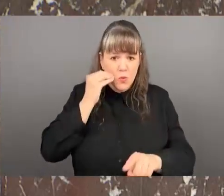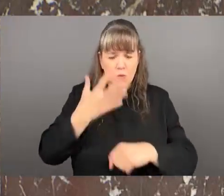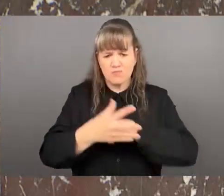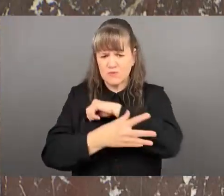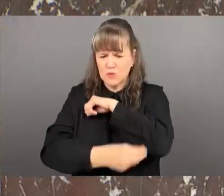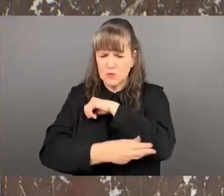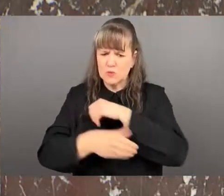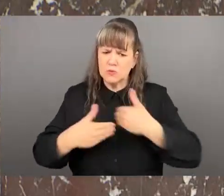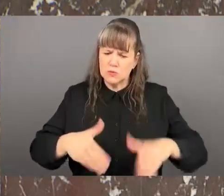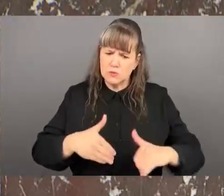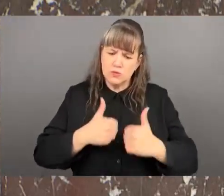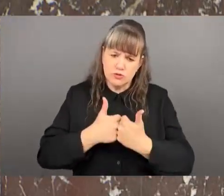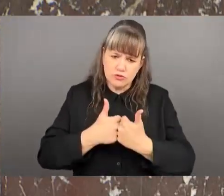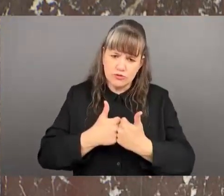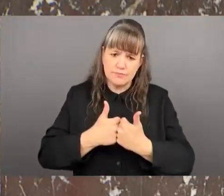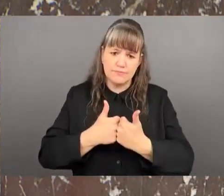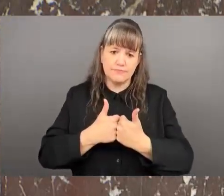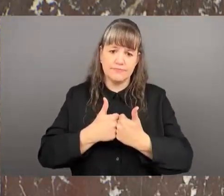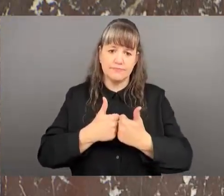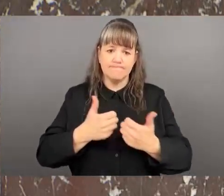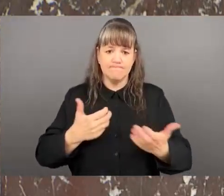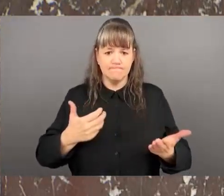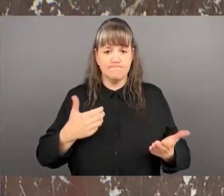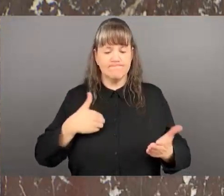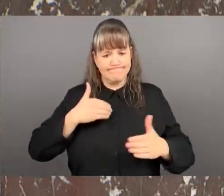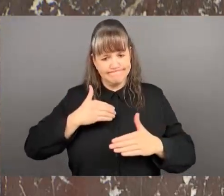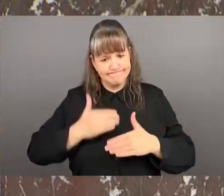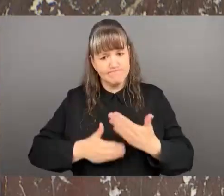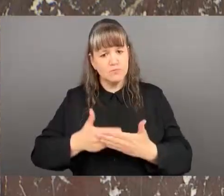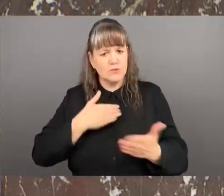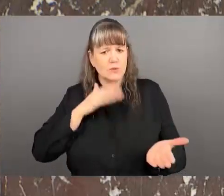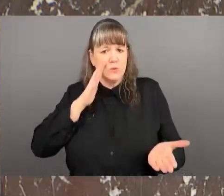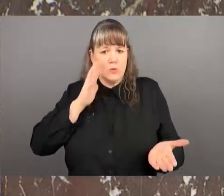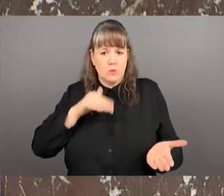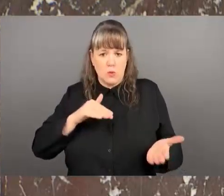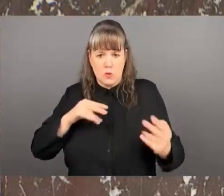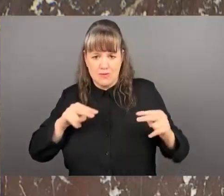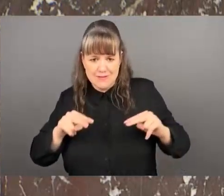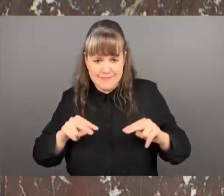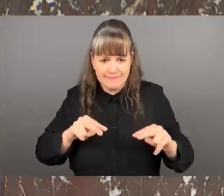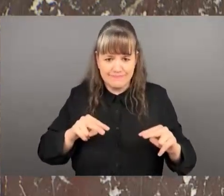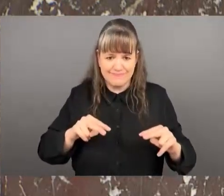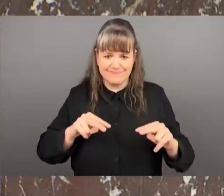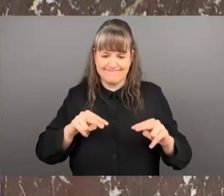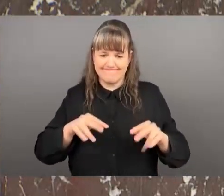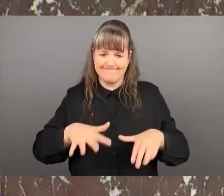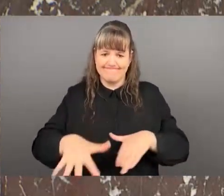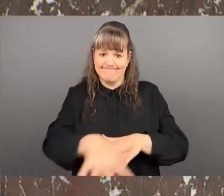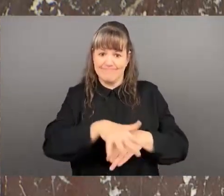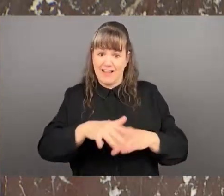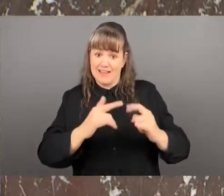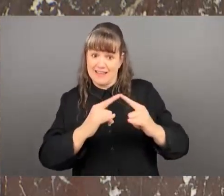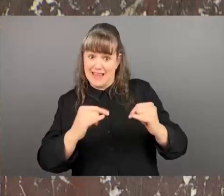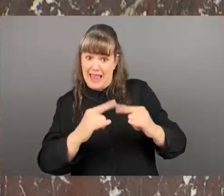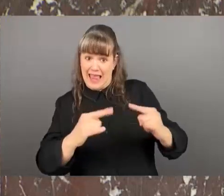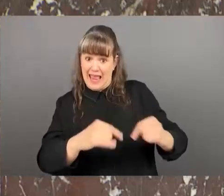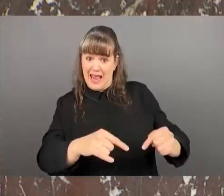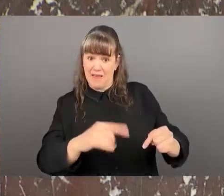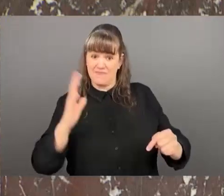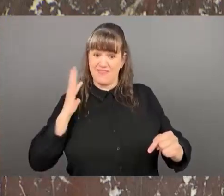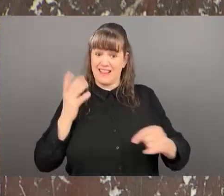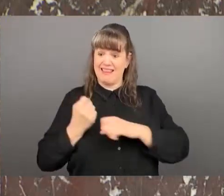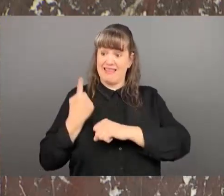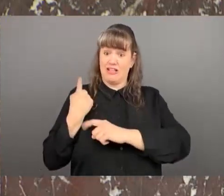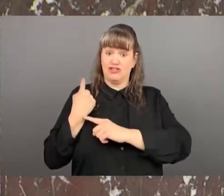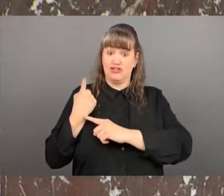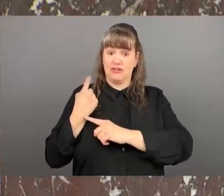challenge that we're all very seized upon. That encampment had over 100 people last year. The incident of the firefighter